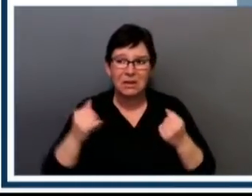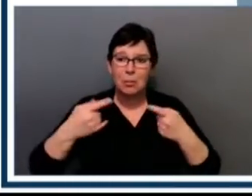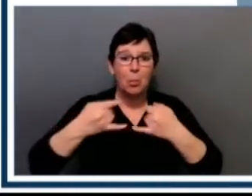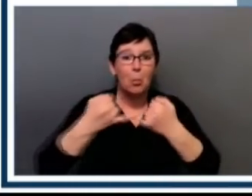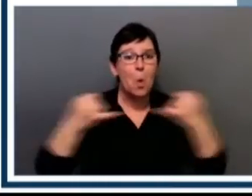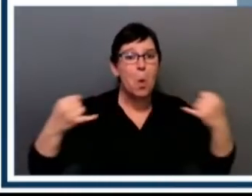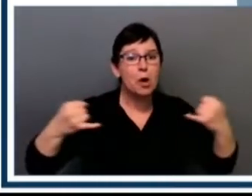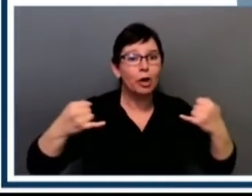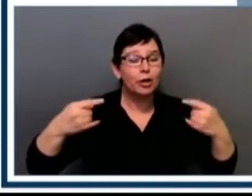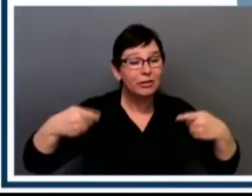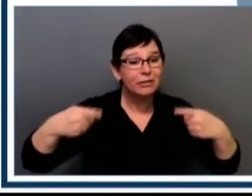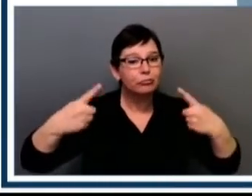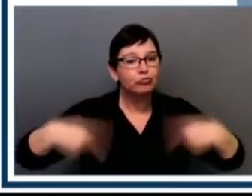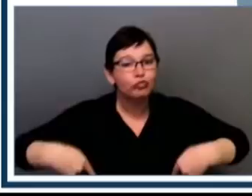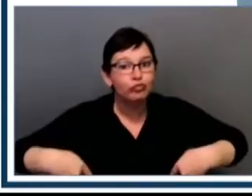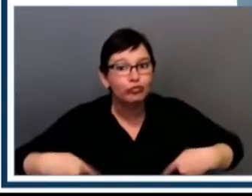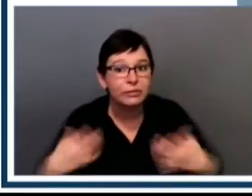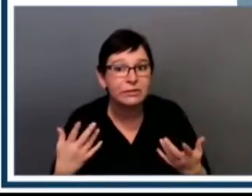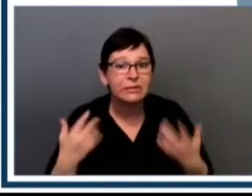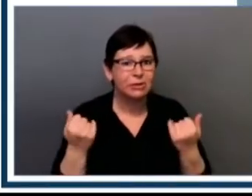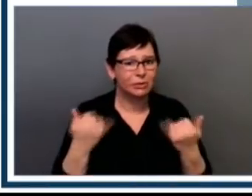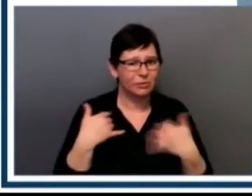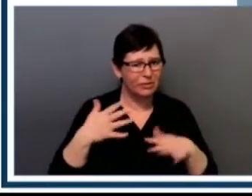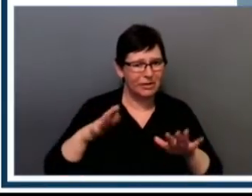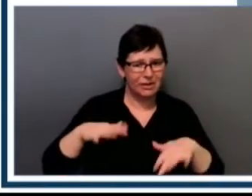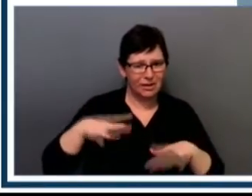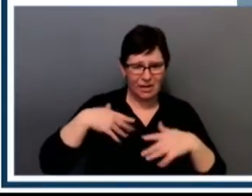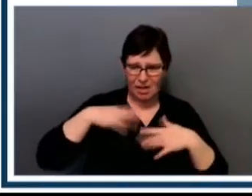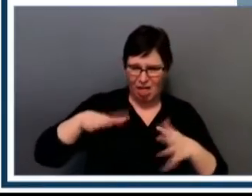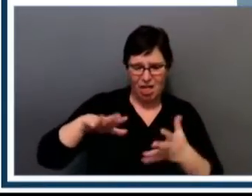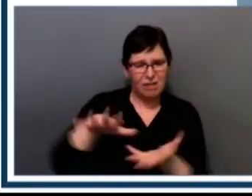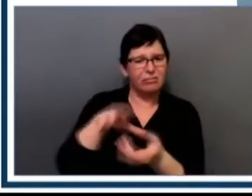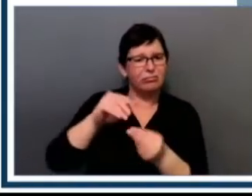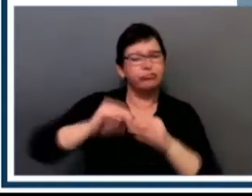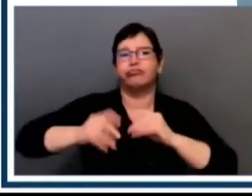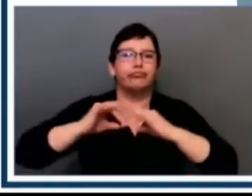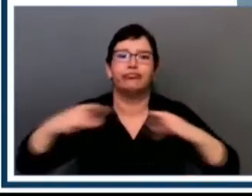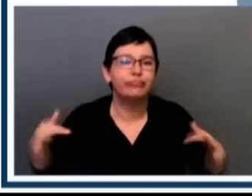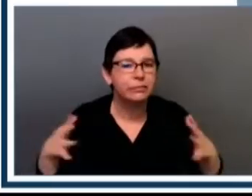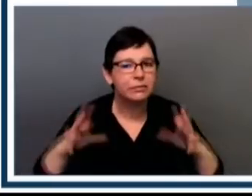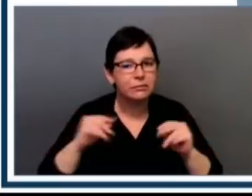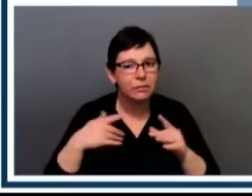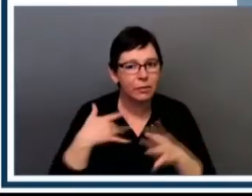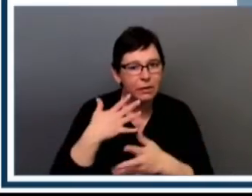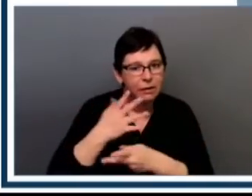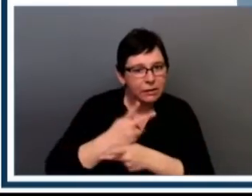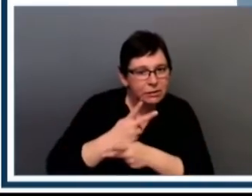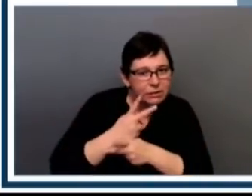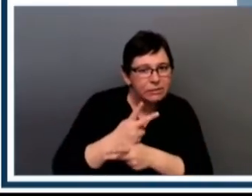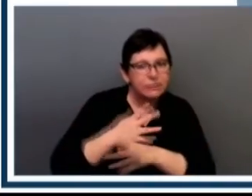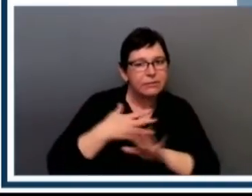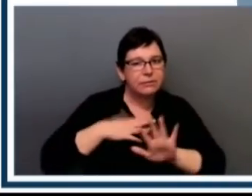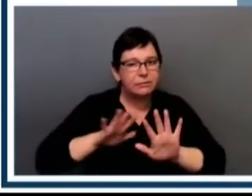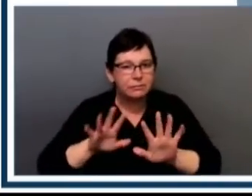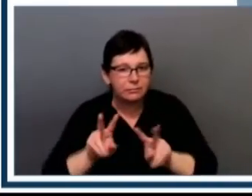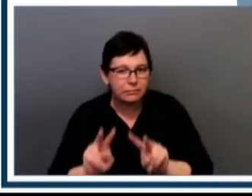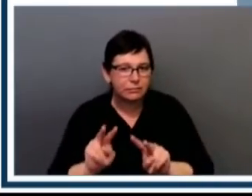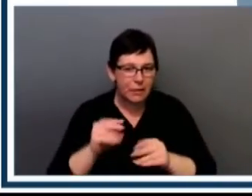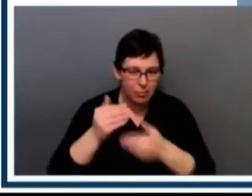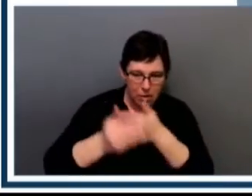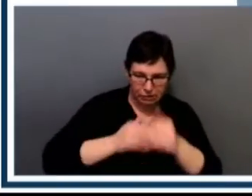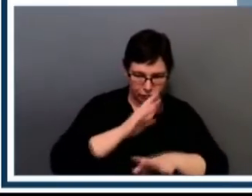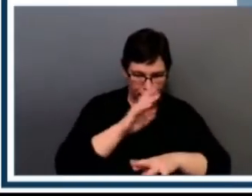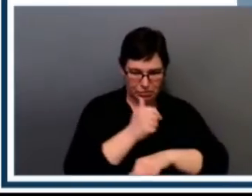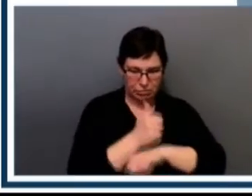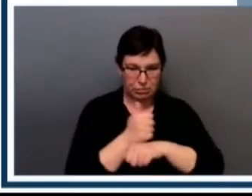to reestablish these things if necessary, whether it's a few months from now or next